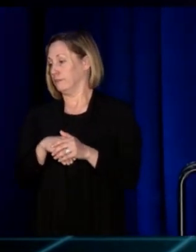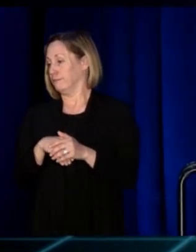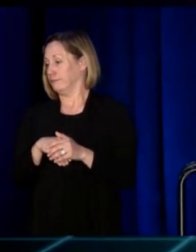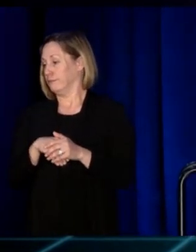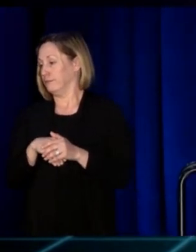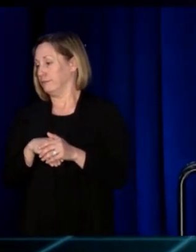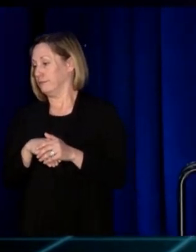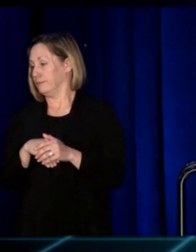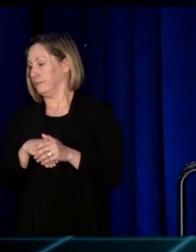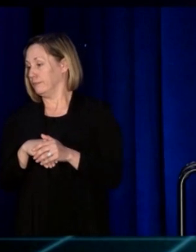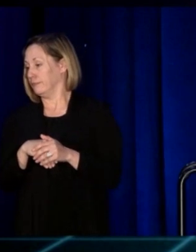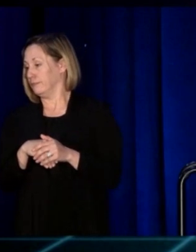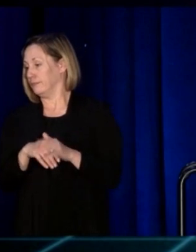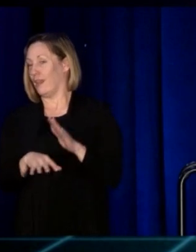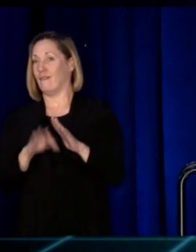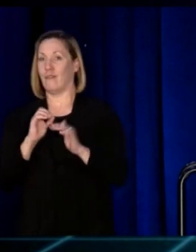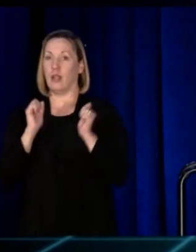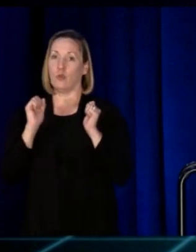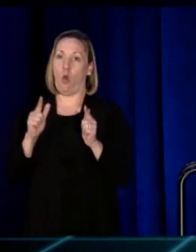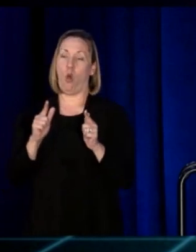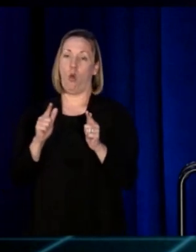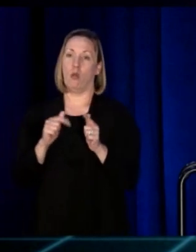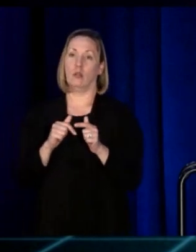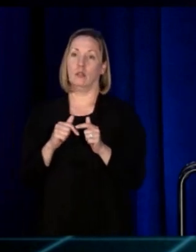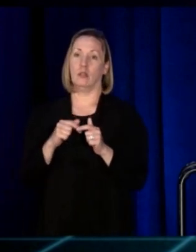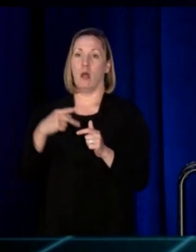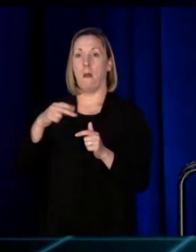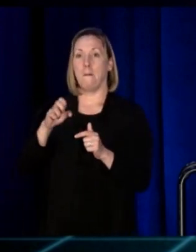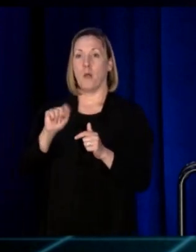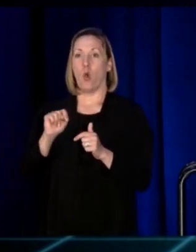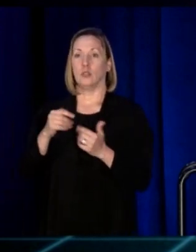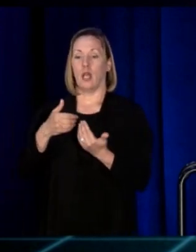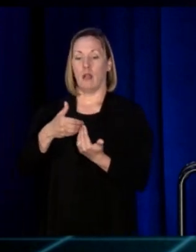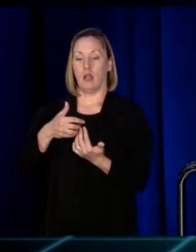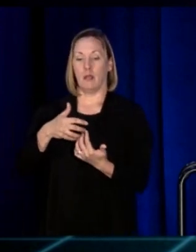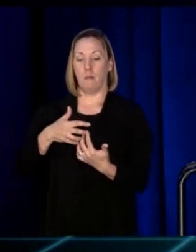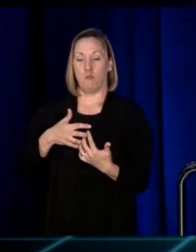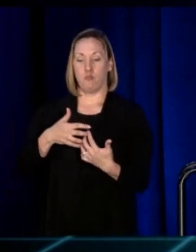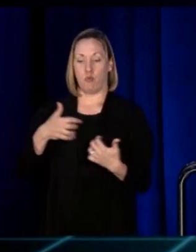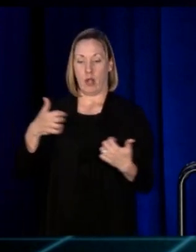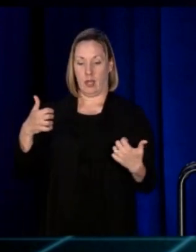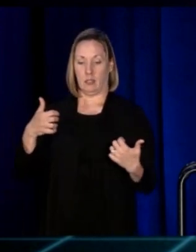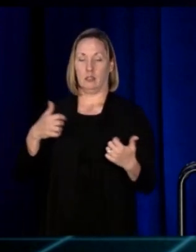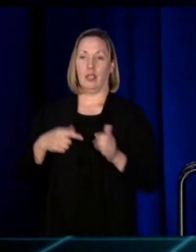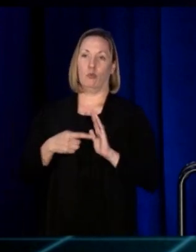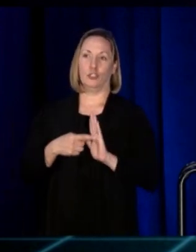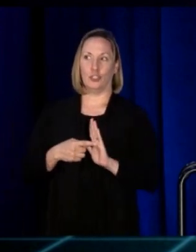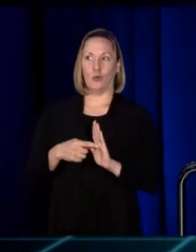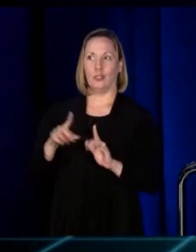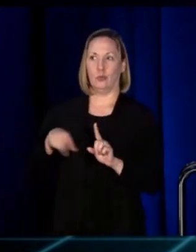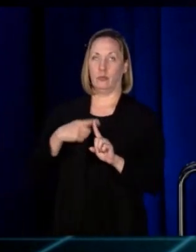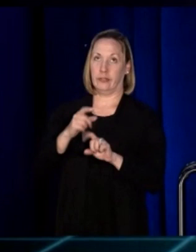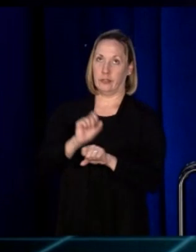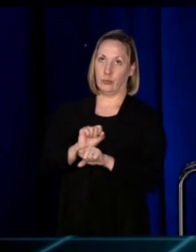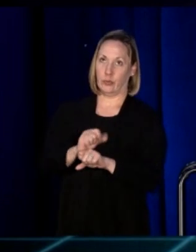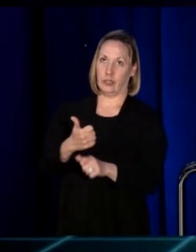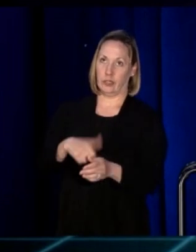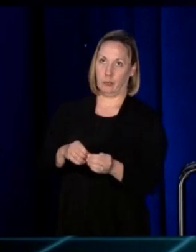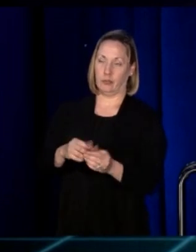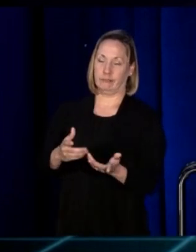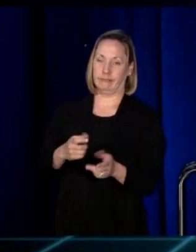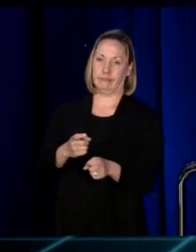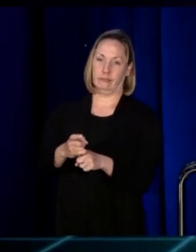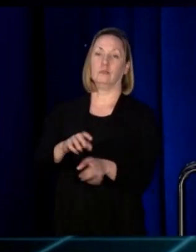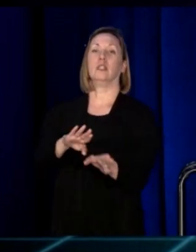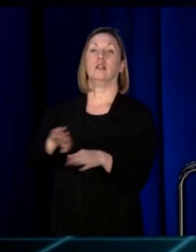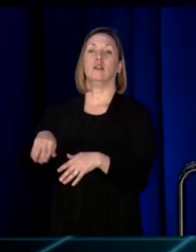posts. And this will actually kind of break it, and it will show you when it doesn't work anymore.